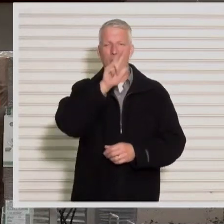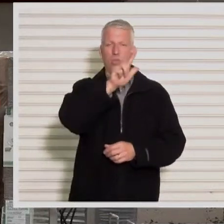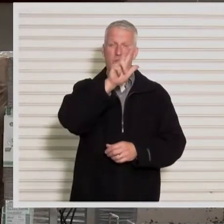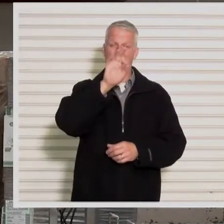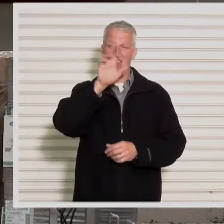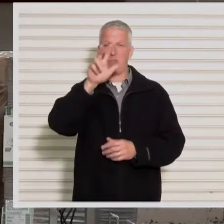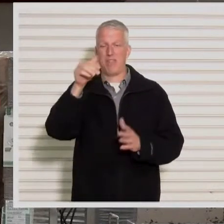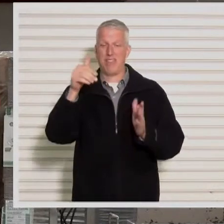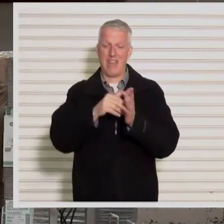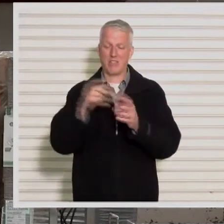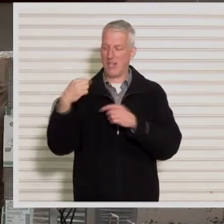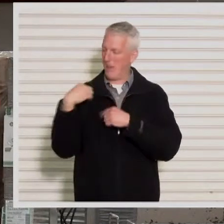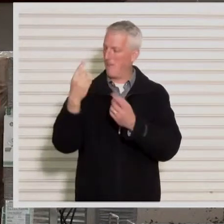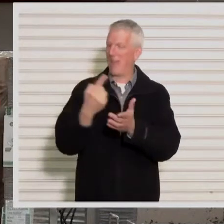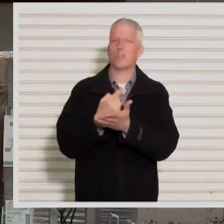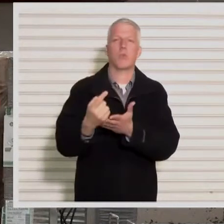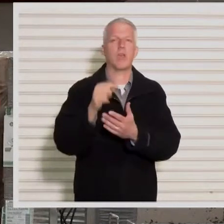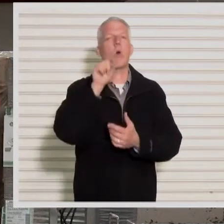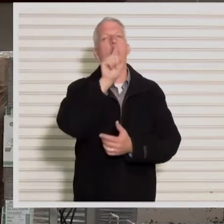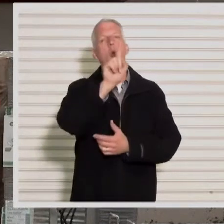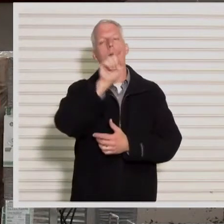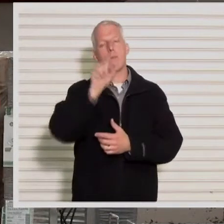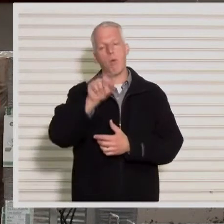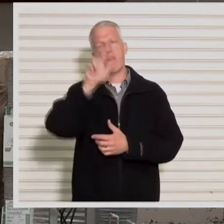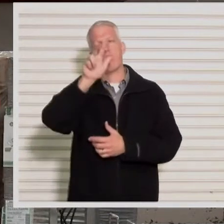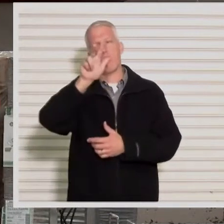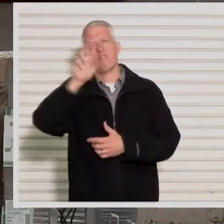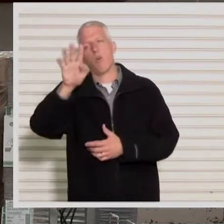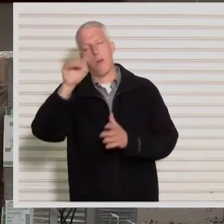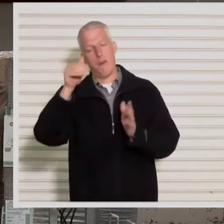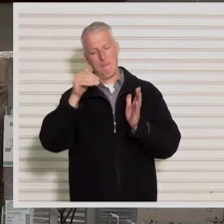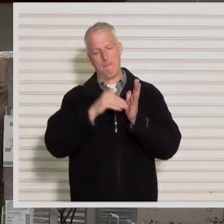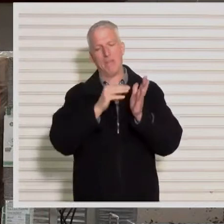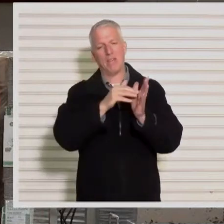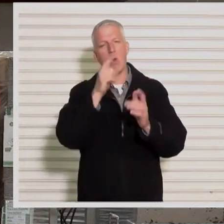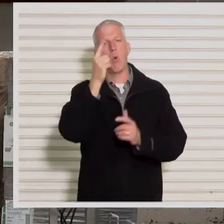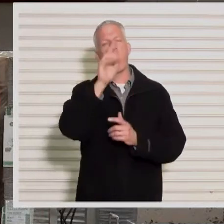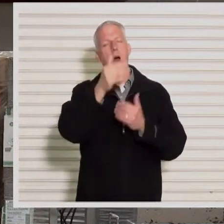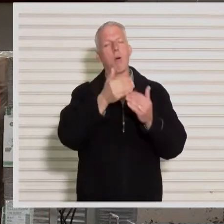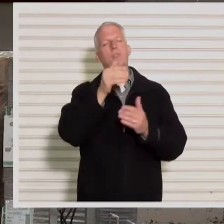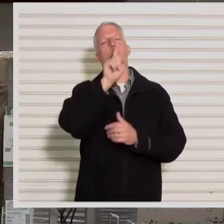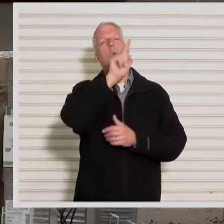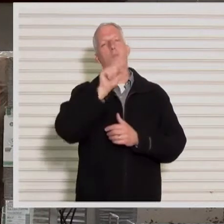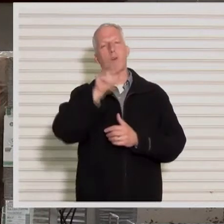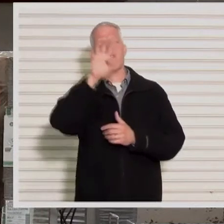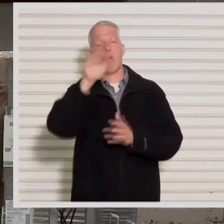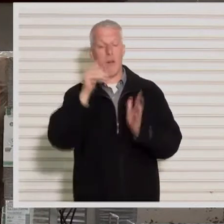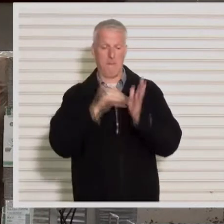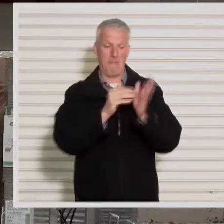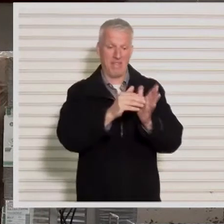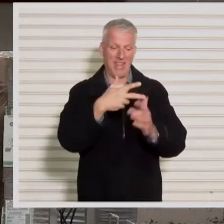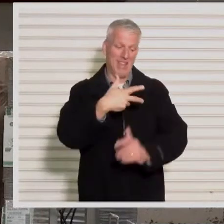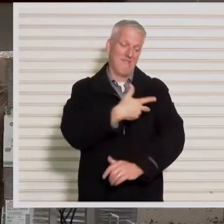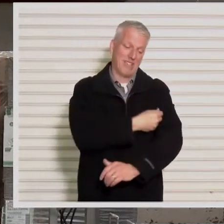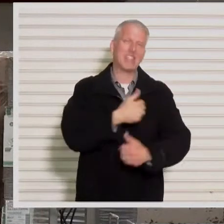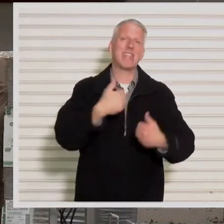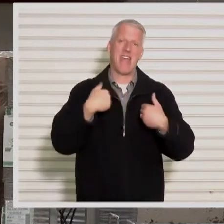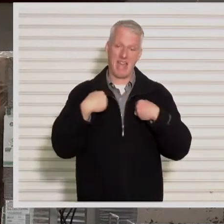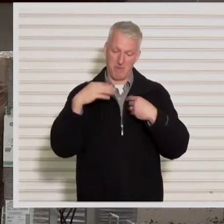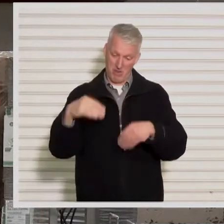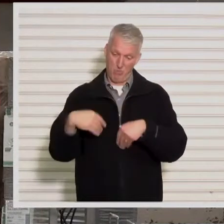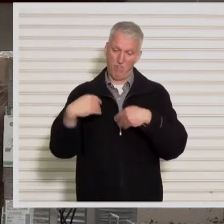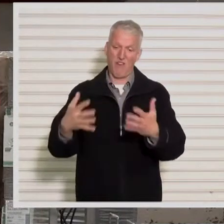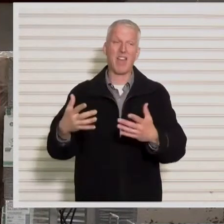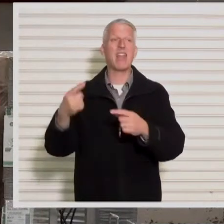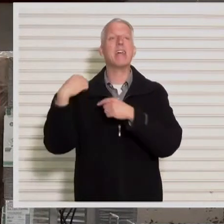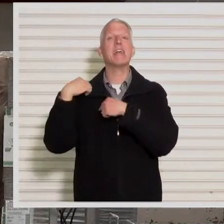the last 7 days. 1.34 million, almost 1.4 million vaccines have been administered just